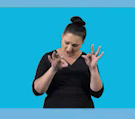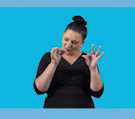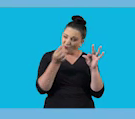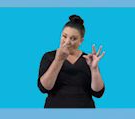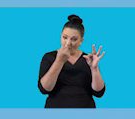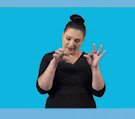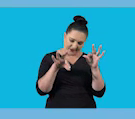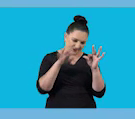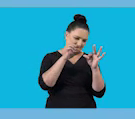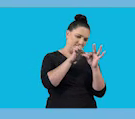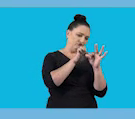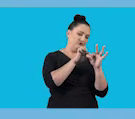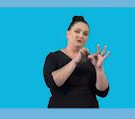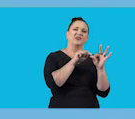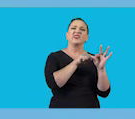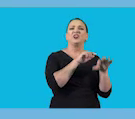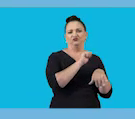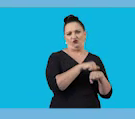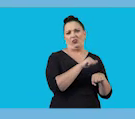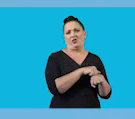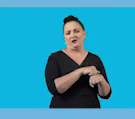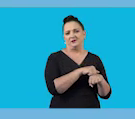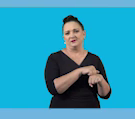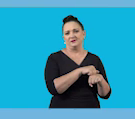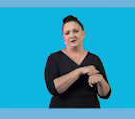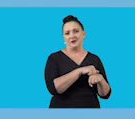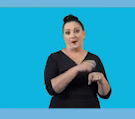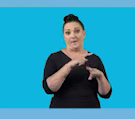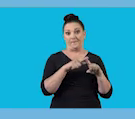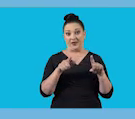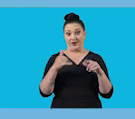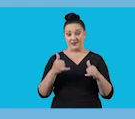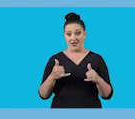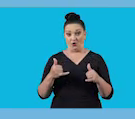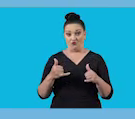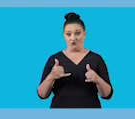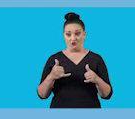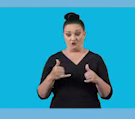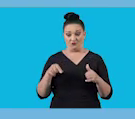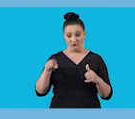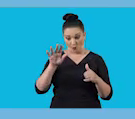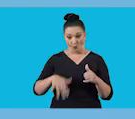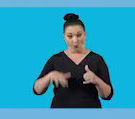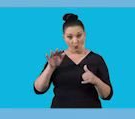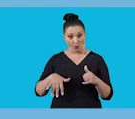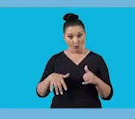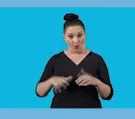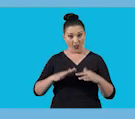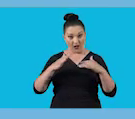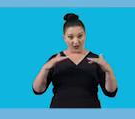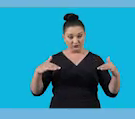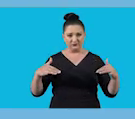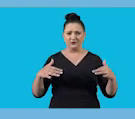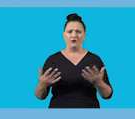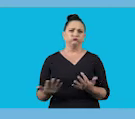making that powder, it is a solid. So flour is not a liquid because the powders do